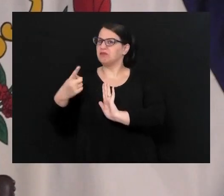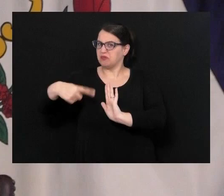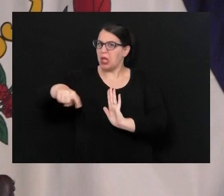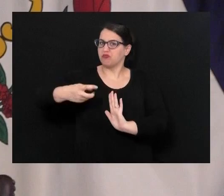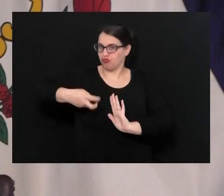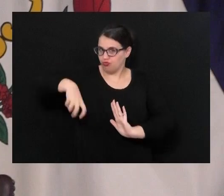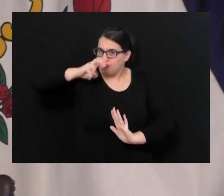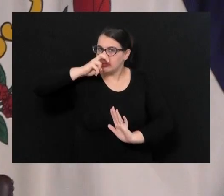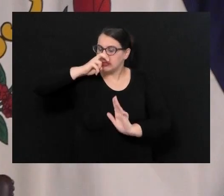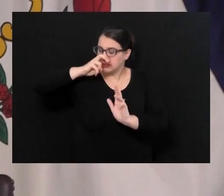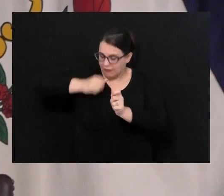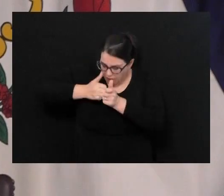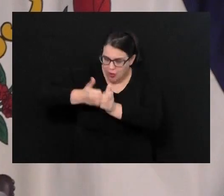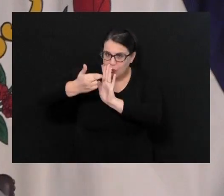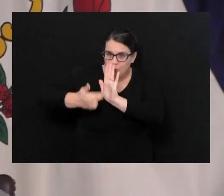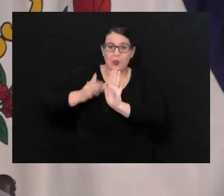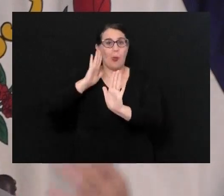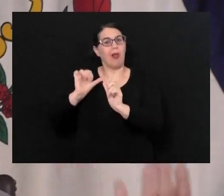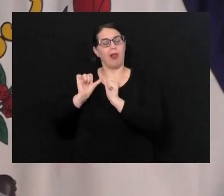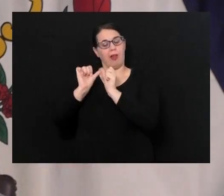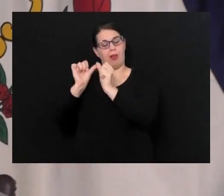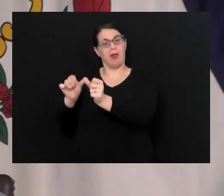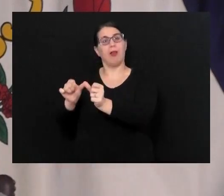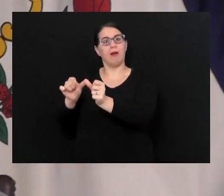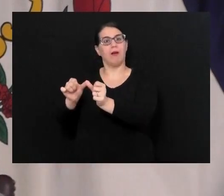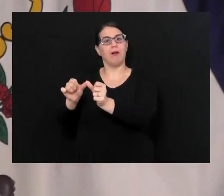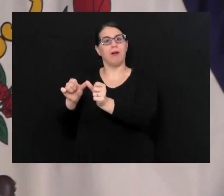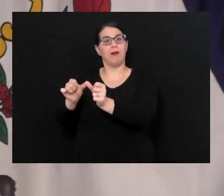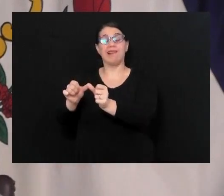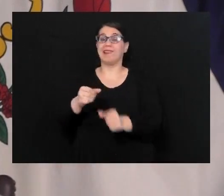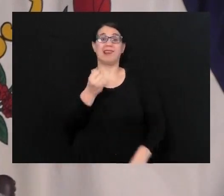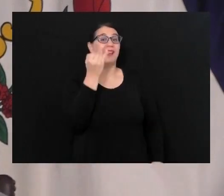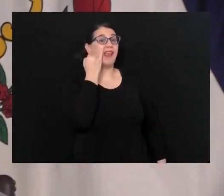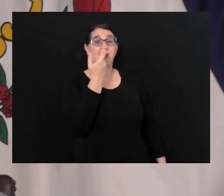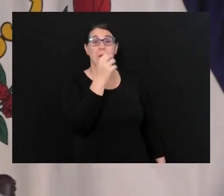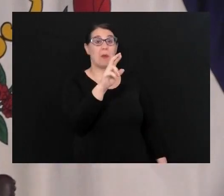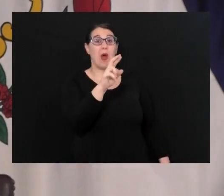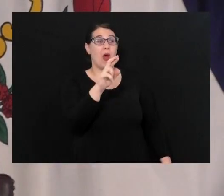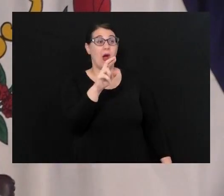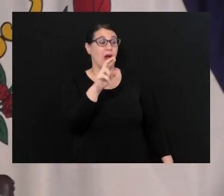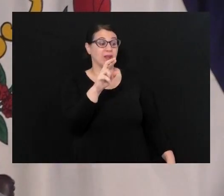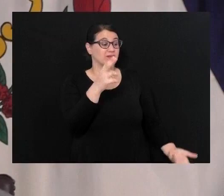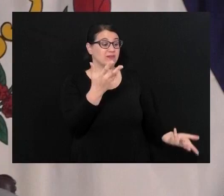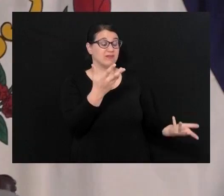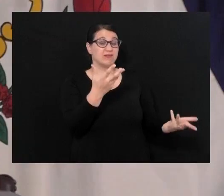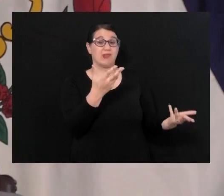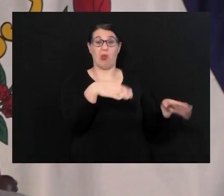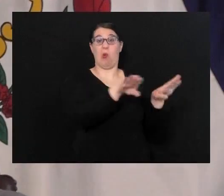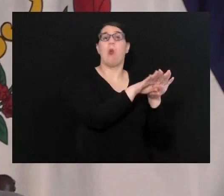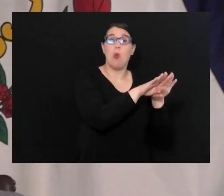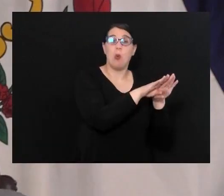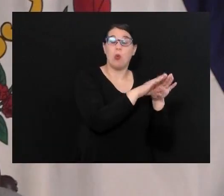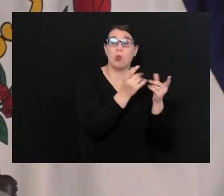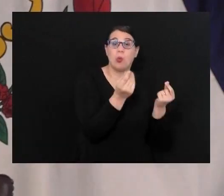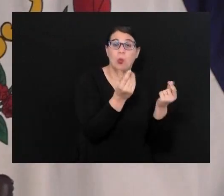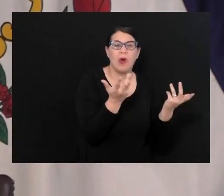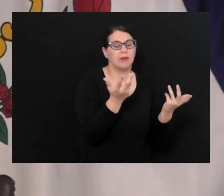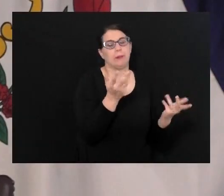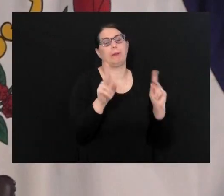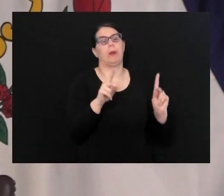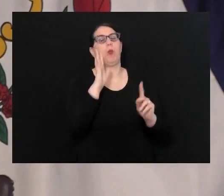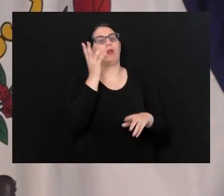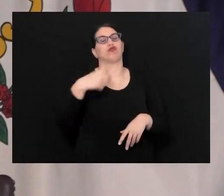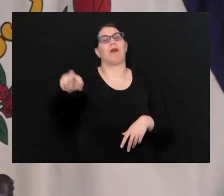do stuff properly. And we just keep the bars closed there where people are going to travel. People are going to travel to other bars